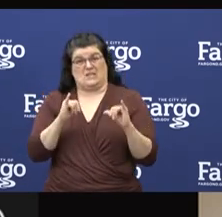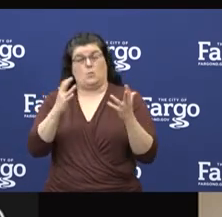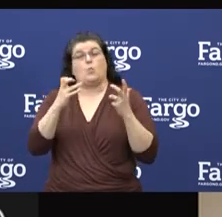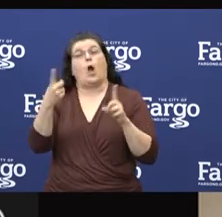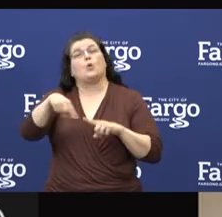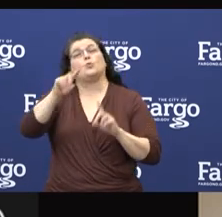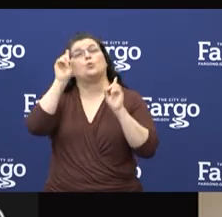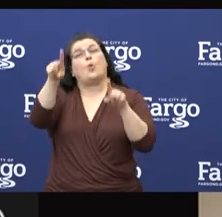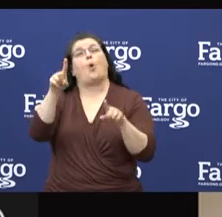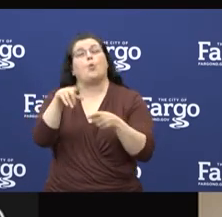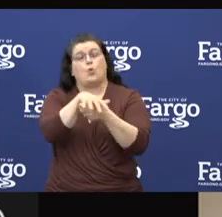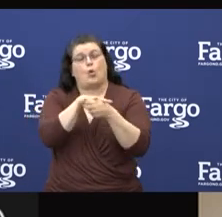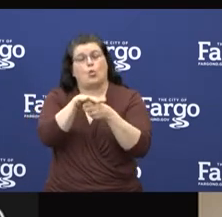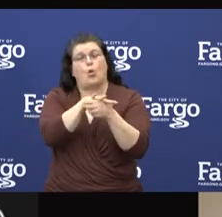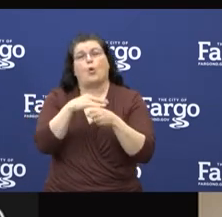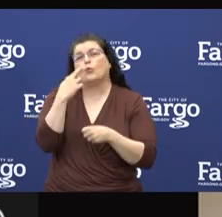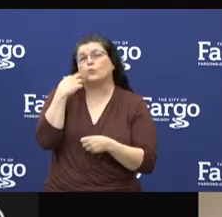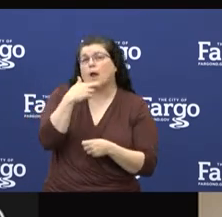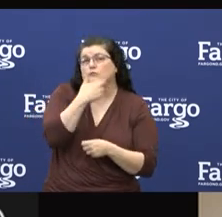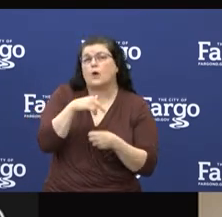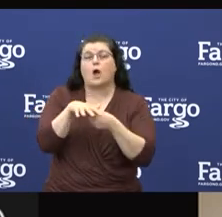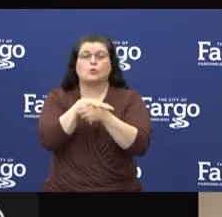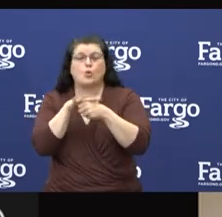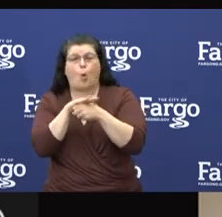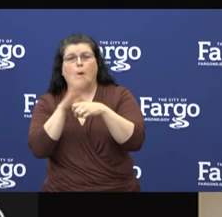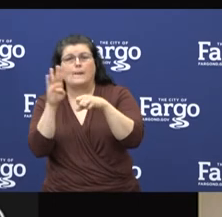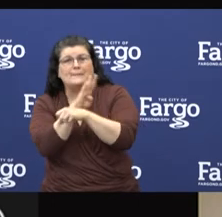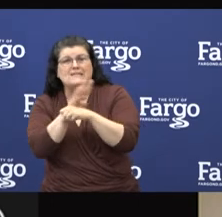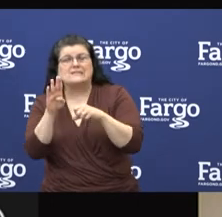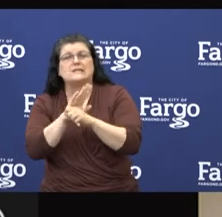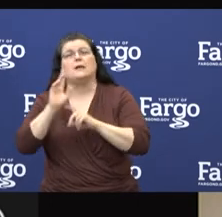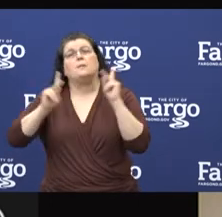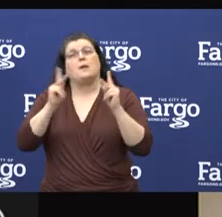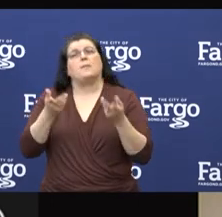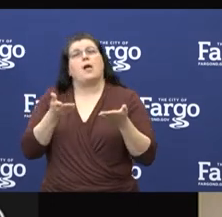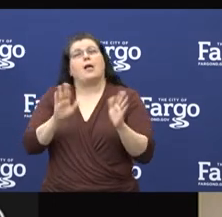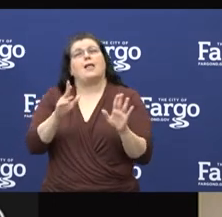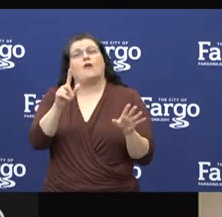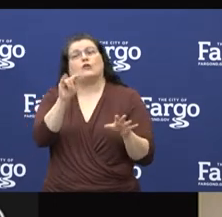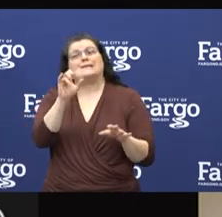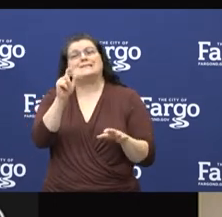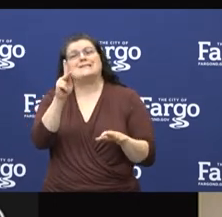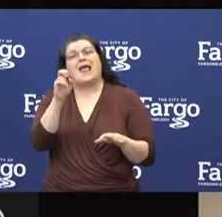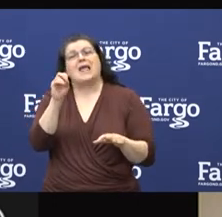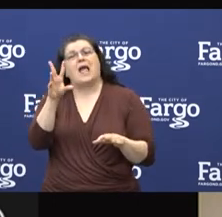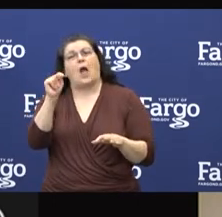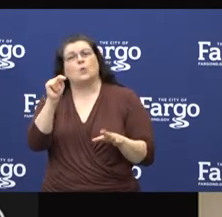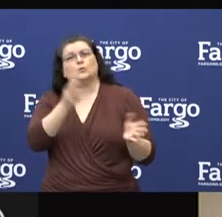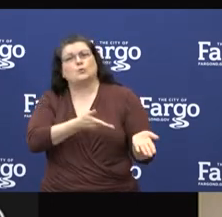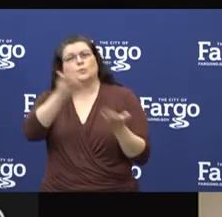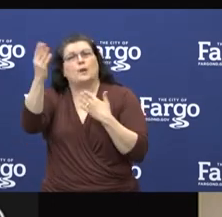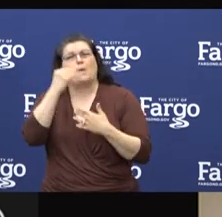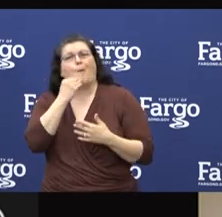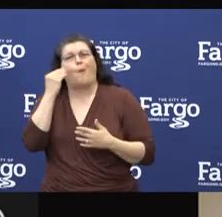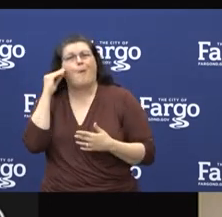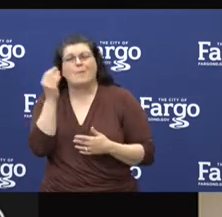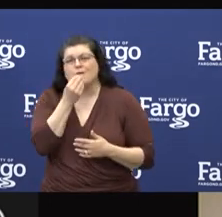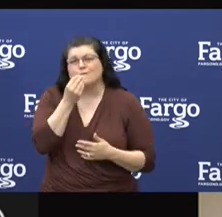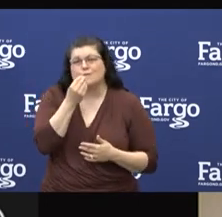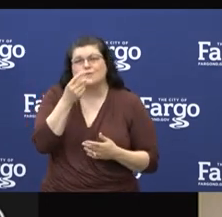restaurants, those restaurants that are offering takeout service. They can really use your support. So as